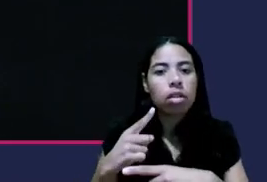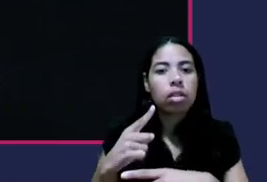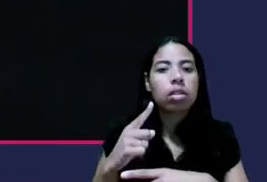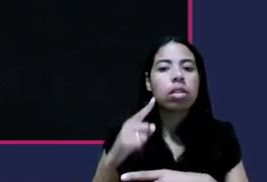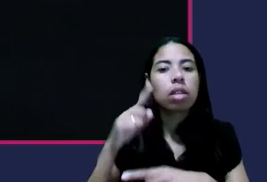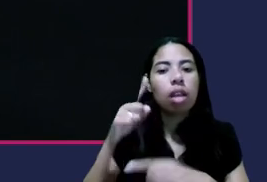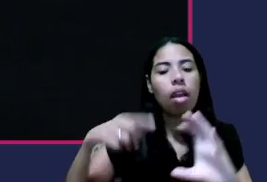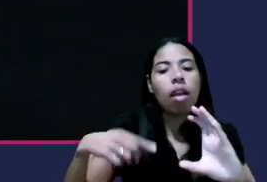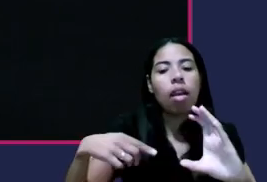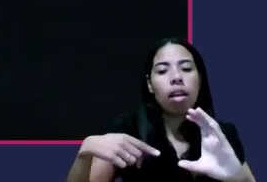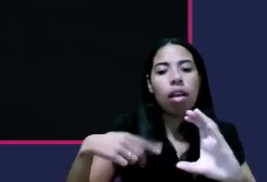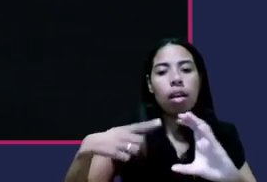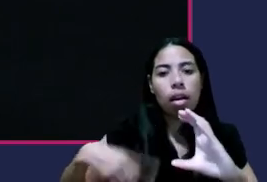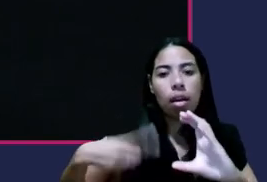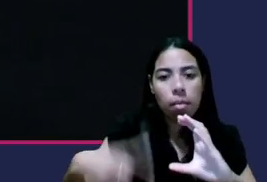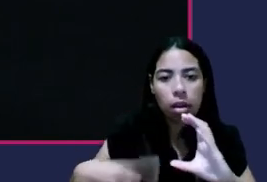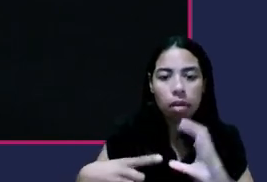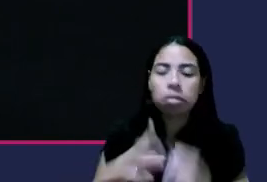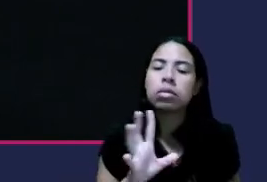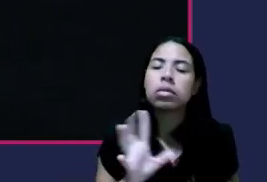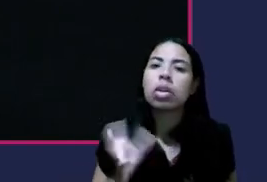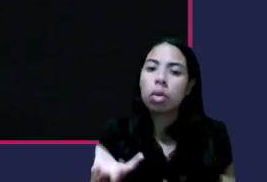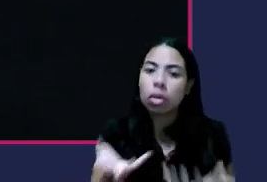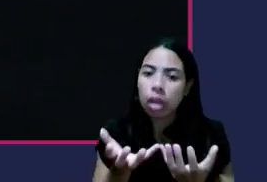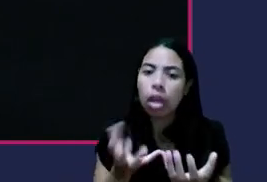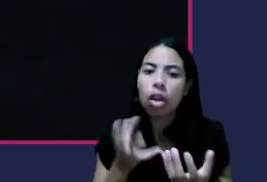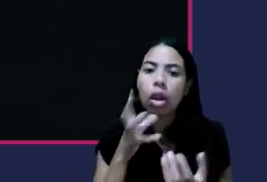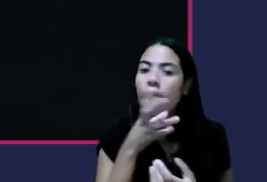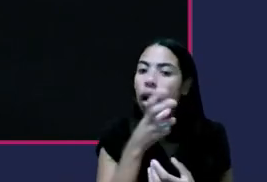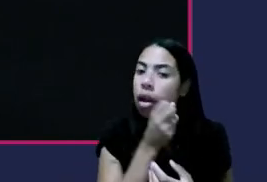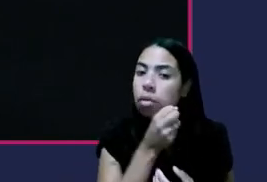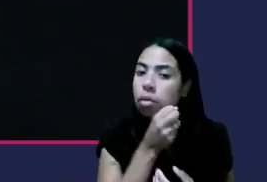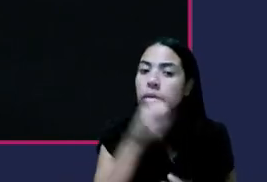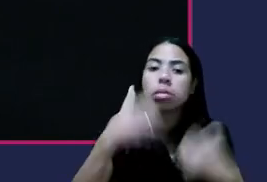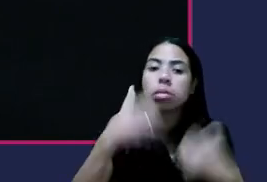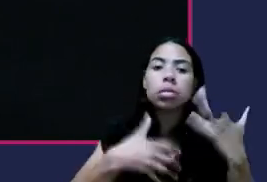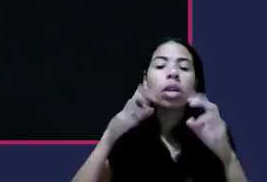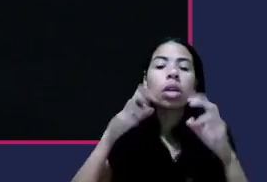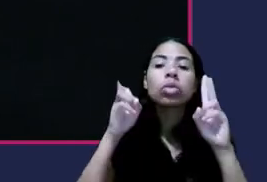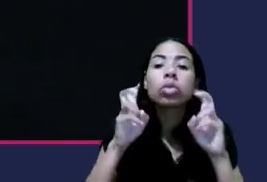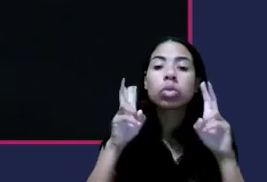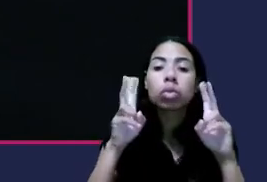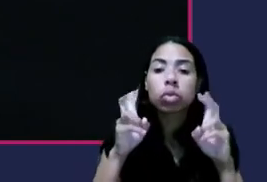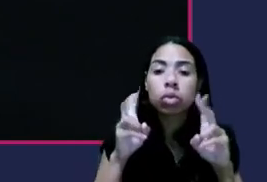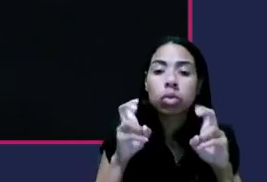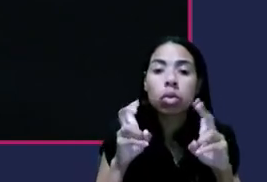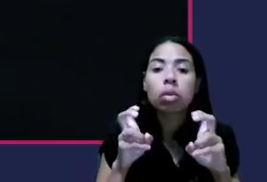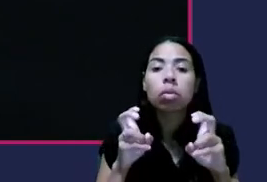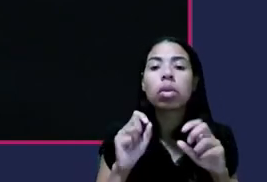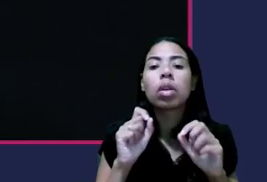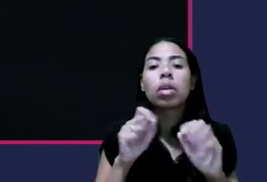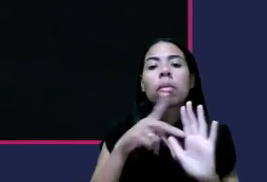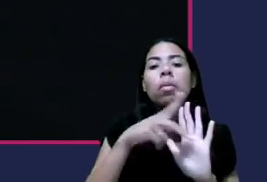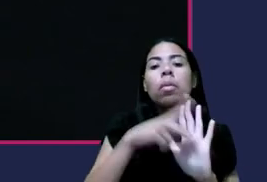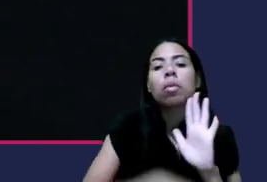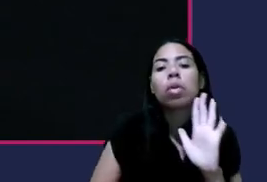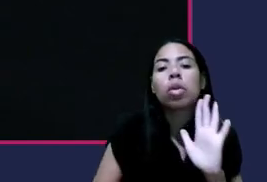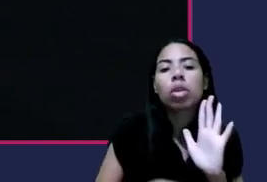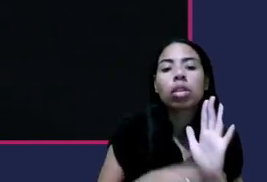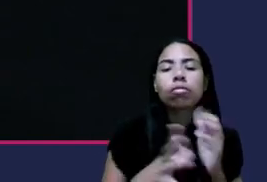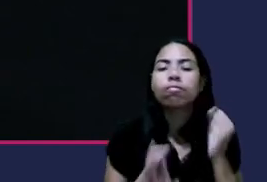vote on that. And I would just like to quickly talk about what